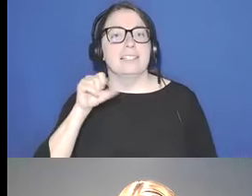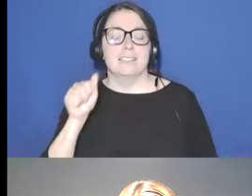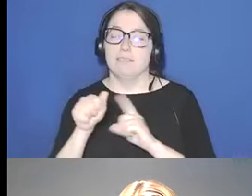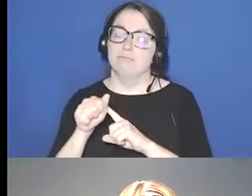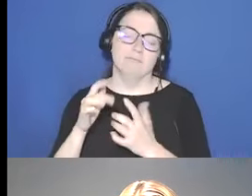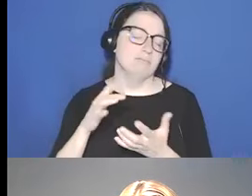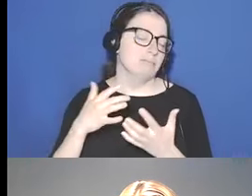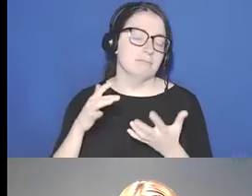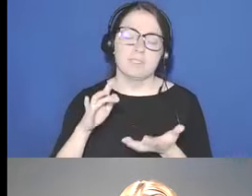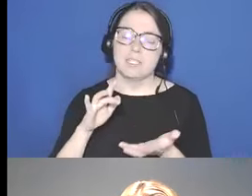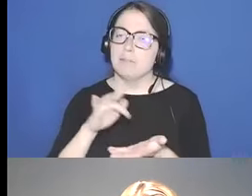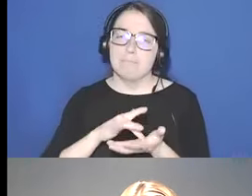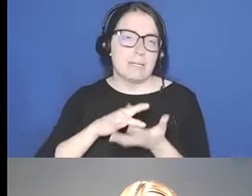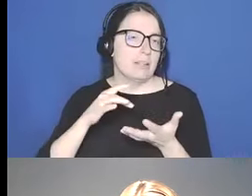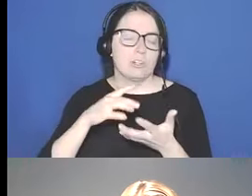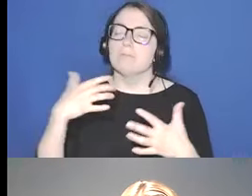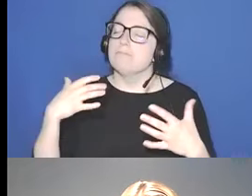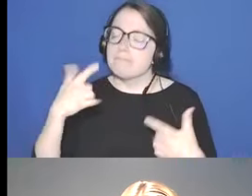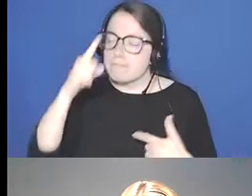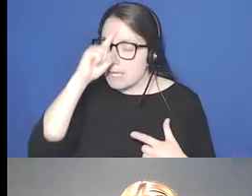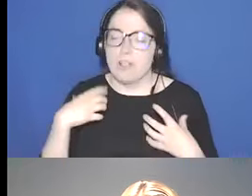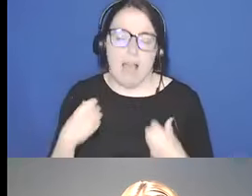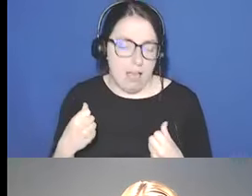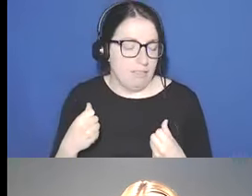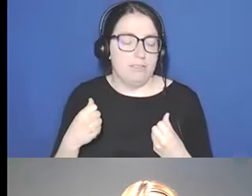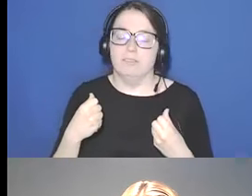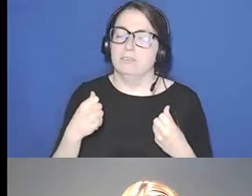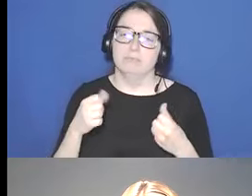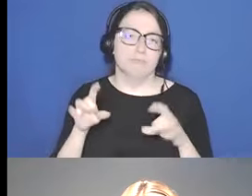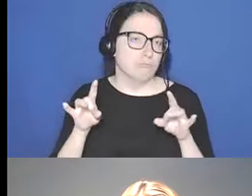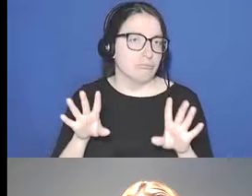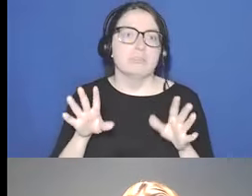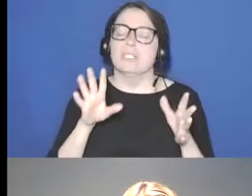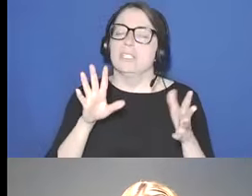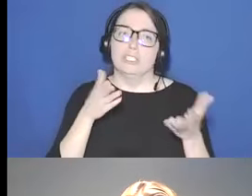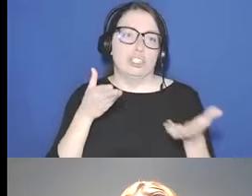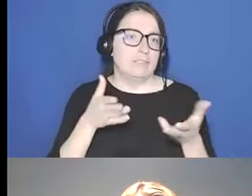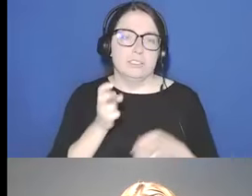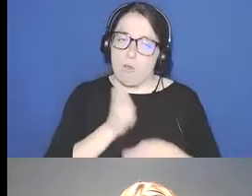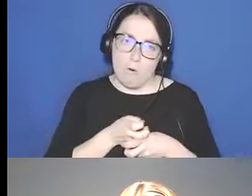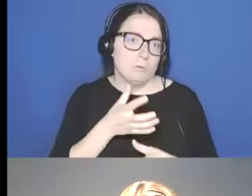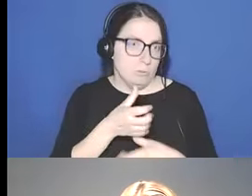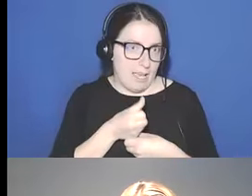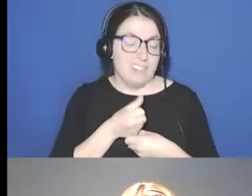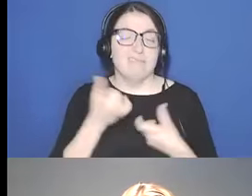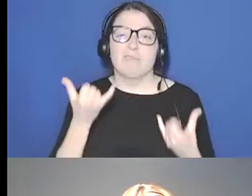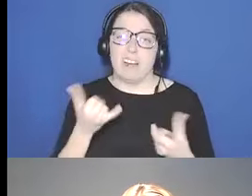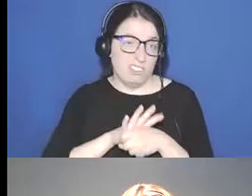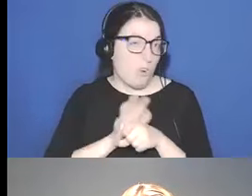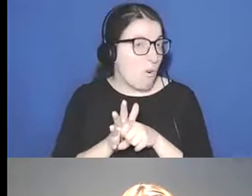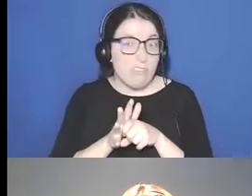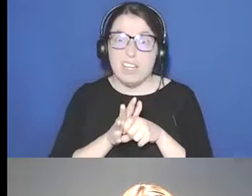harder, especially during COVID. People's anxiety overall have gone up, and so people are seeking some mental health